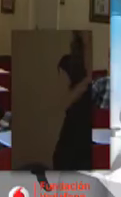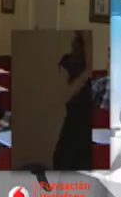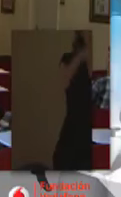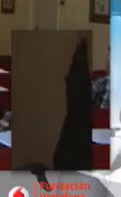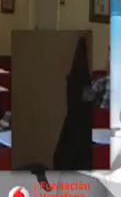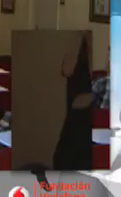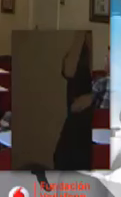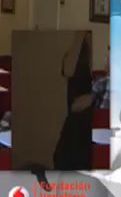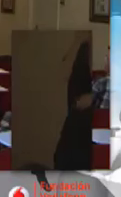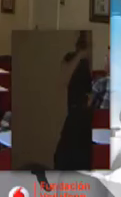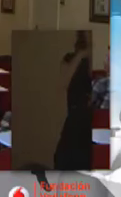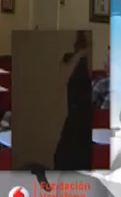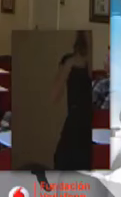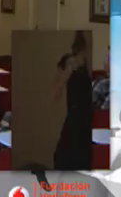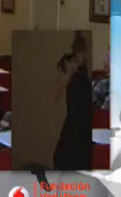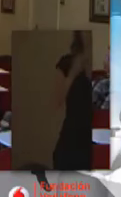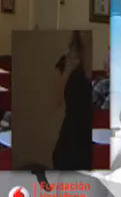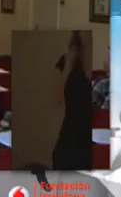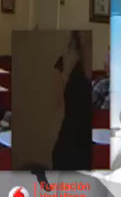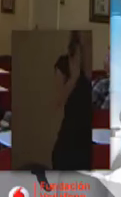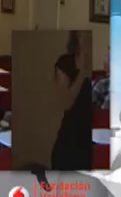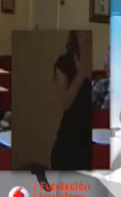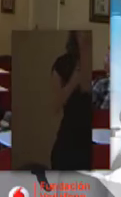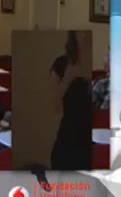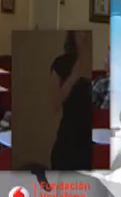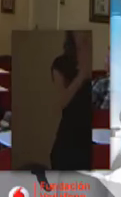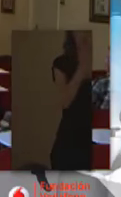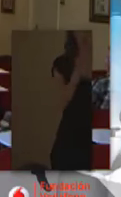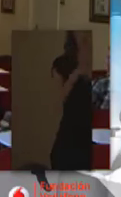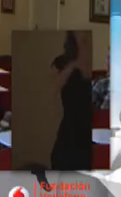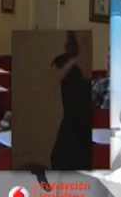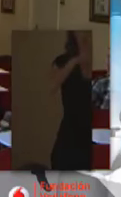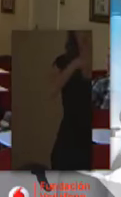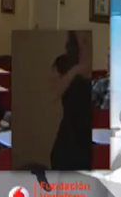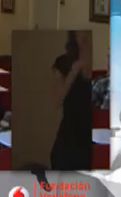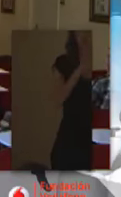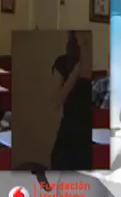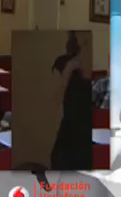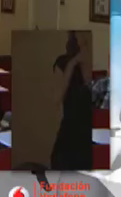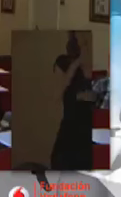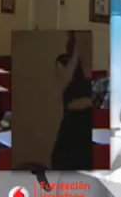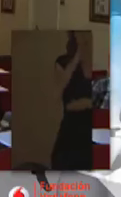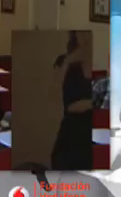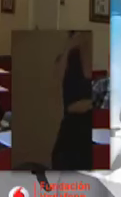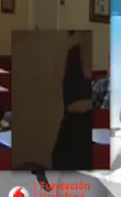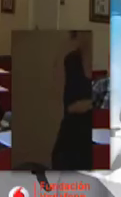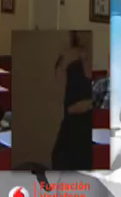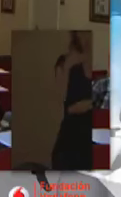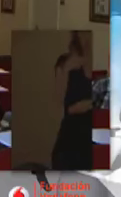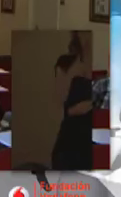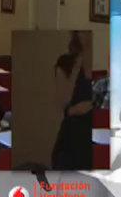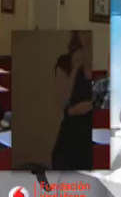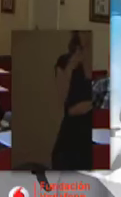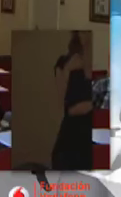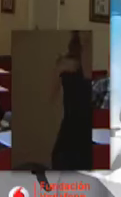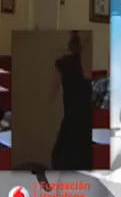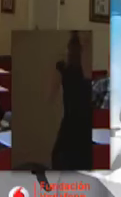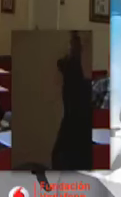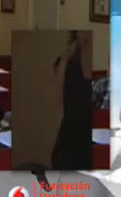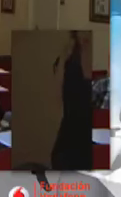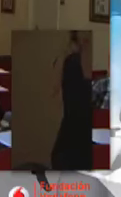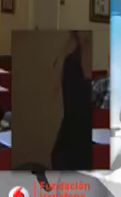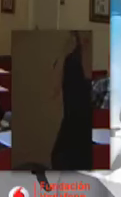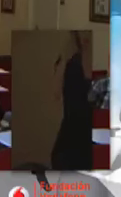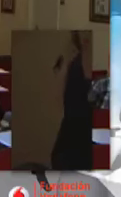about the platform for cognitive stimulation based on interactive television, usability study on people